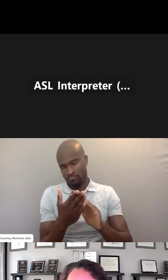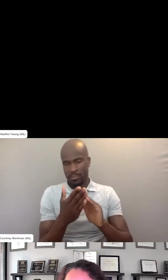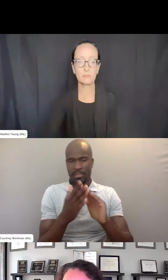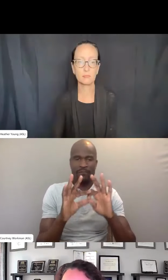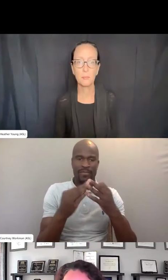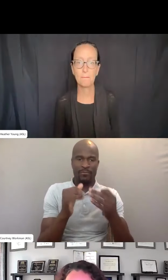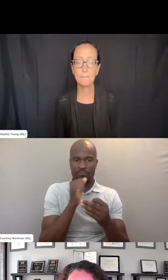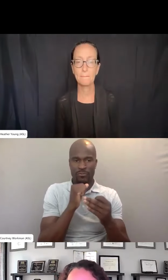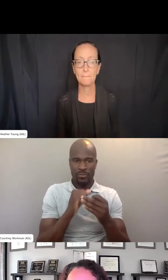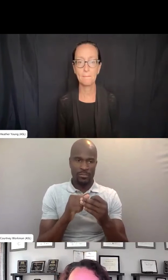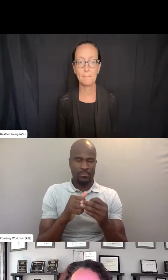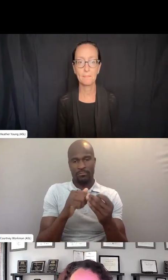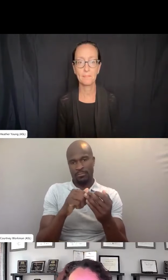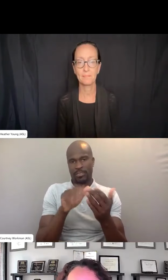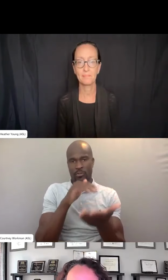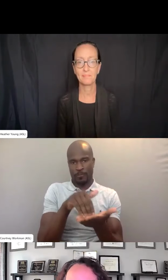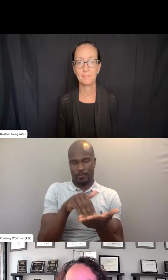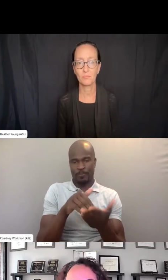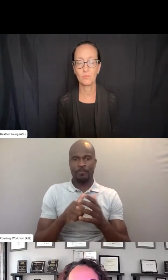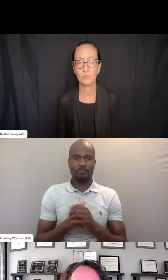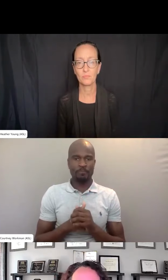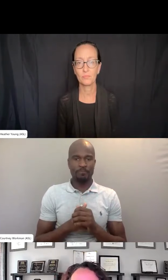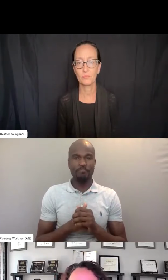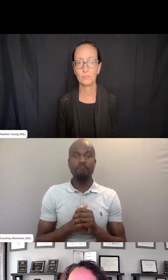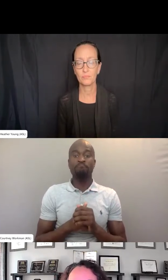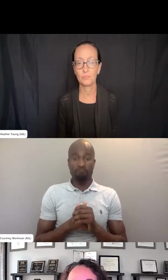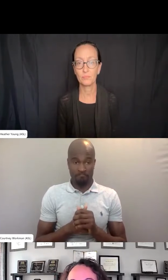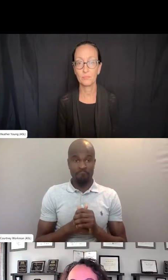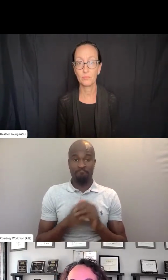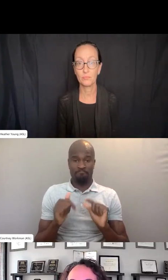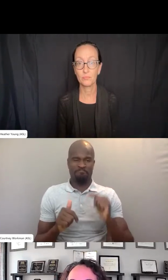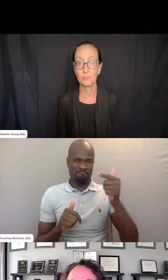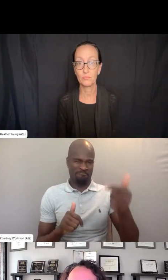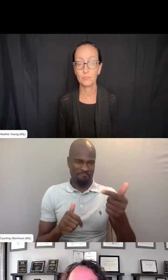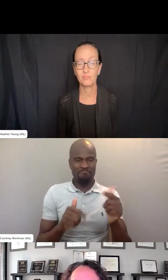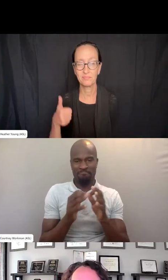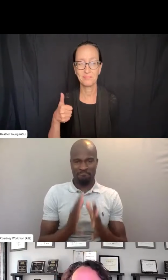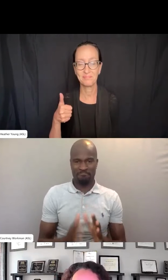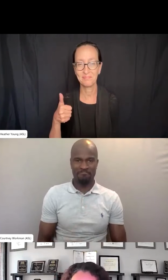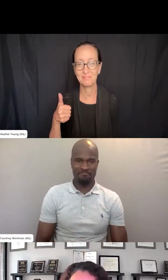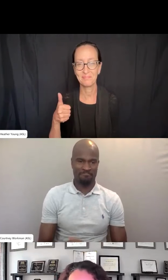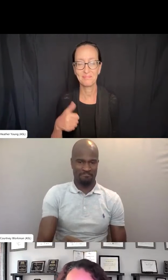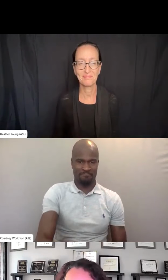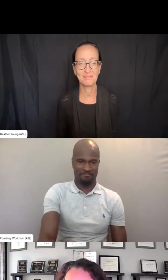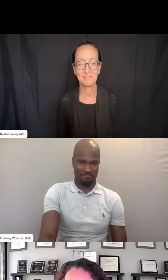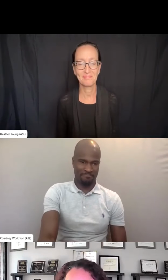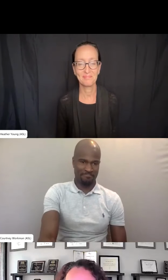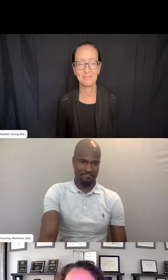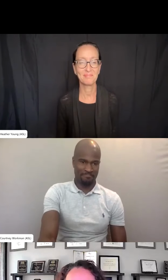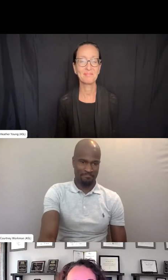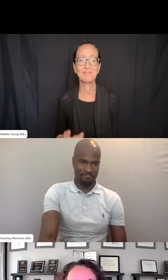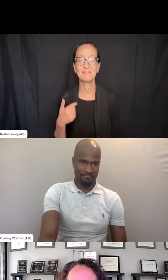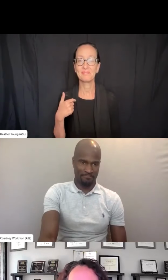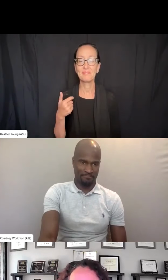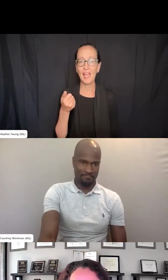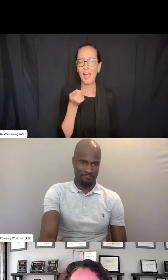for a resiliency center? Well, there's a bunch. So I'm not going to hit them all, but I just want to highlight there are a couple evidence-based interventions for